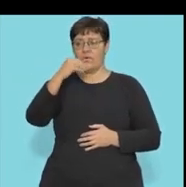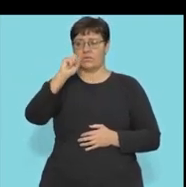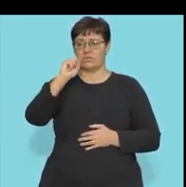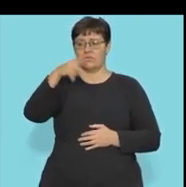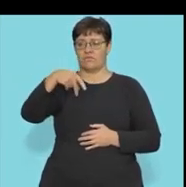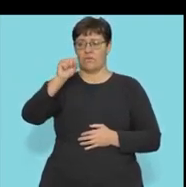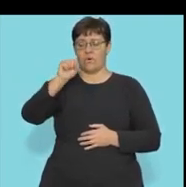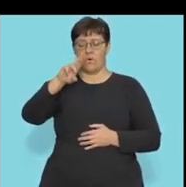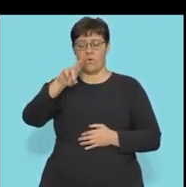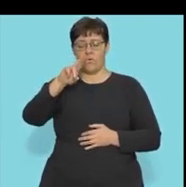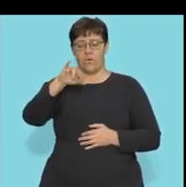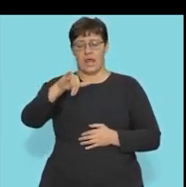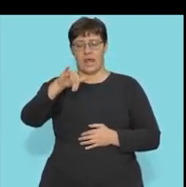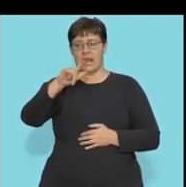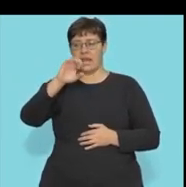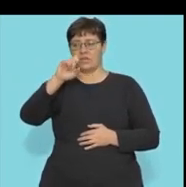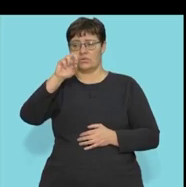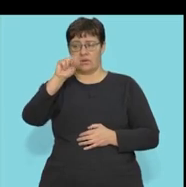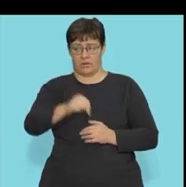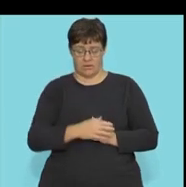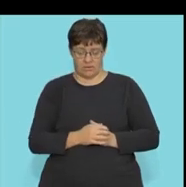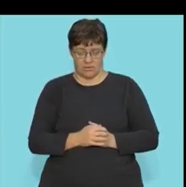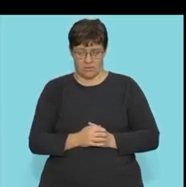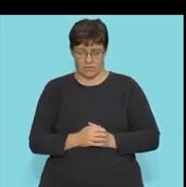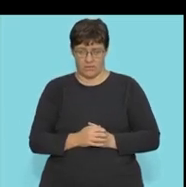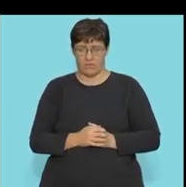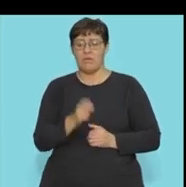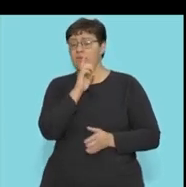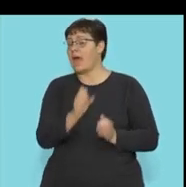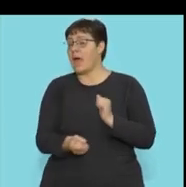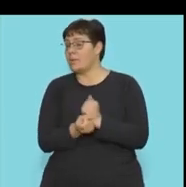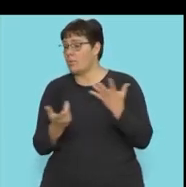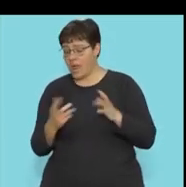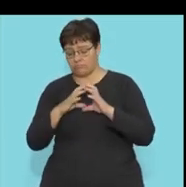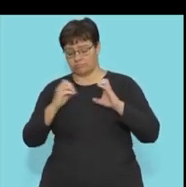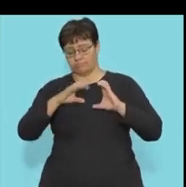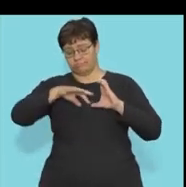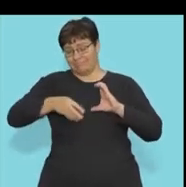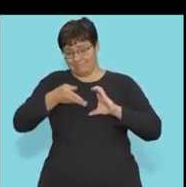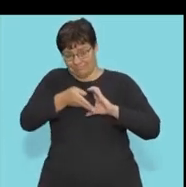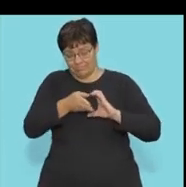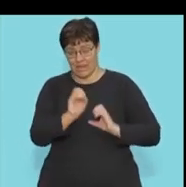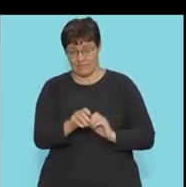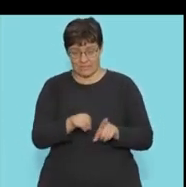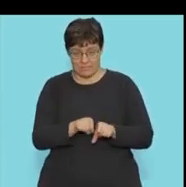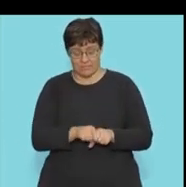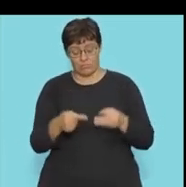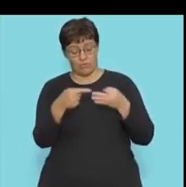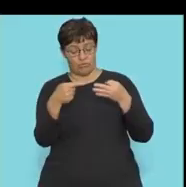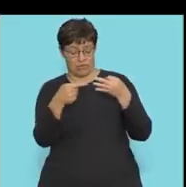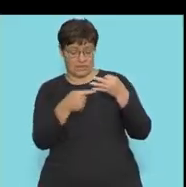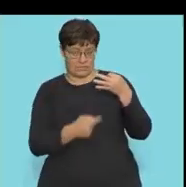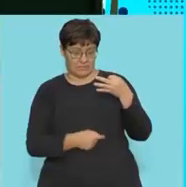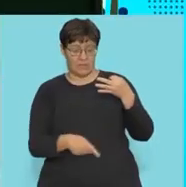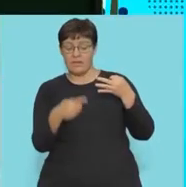phosphorylation, and we'll unpack that in a bit. And this takes place also inside the mitochondria. So there are 3